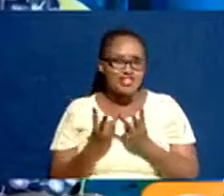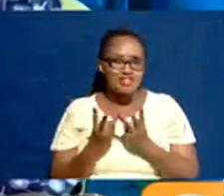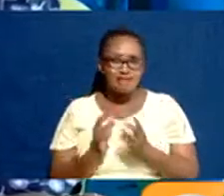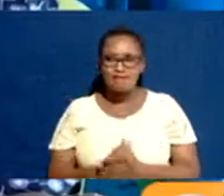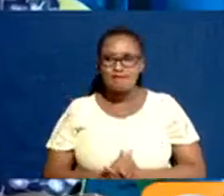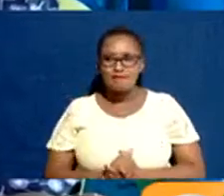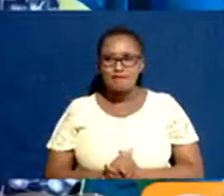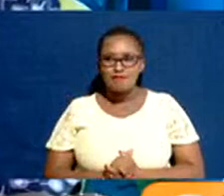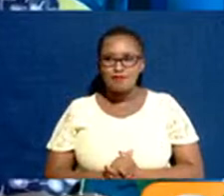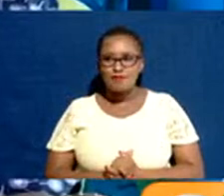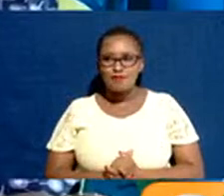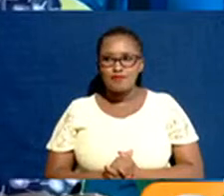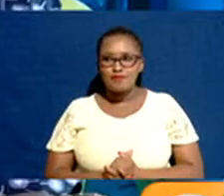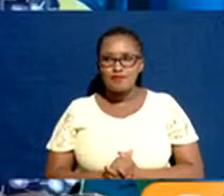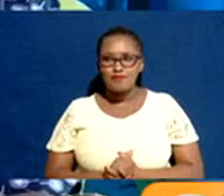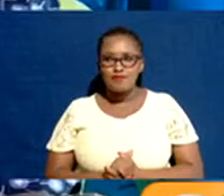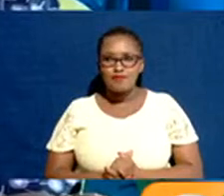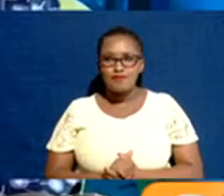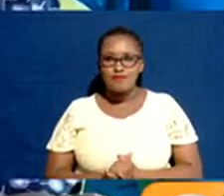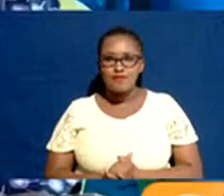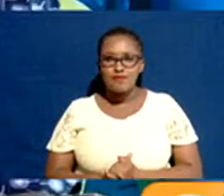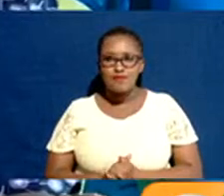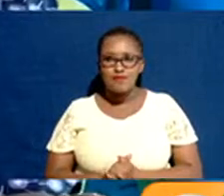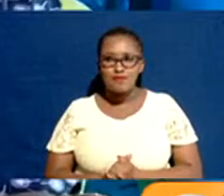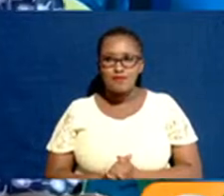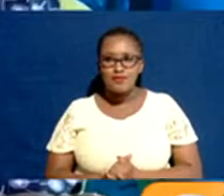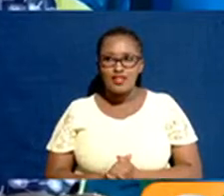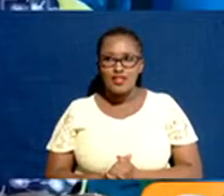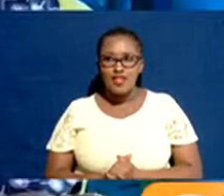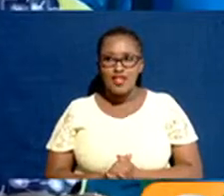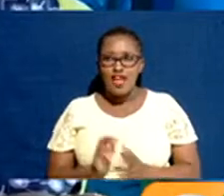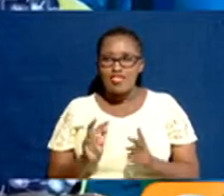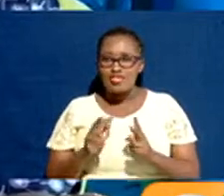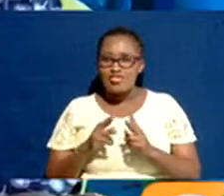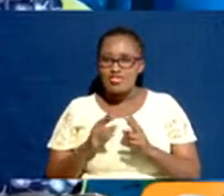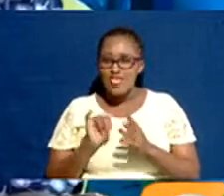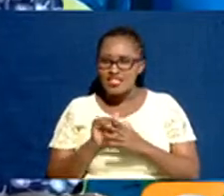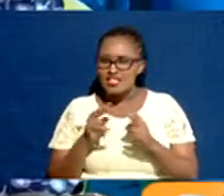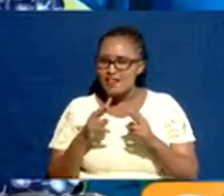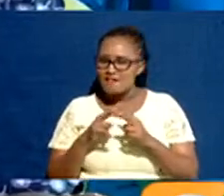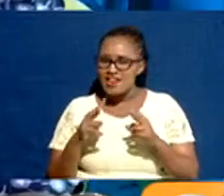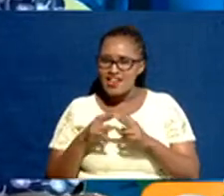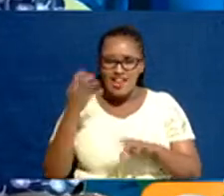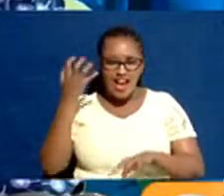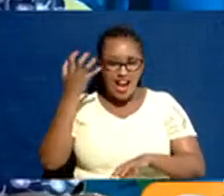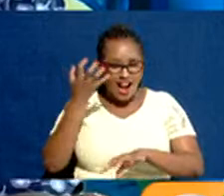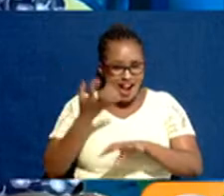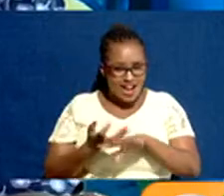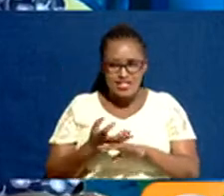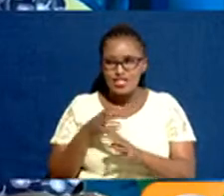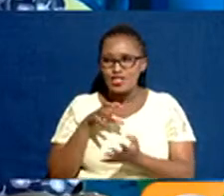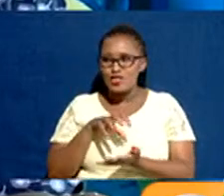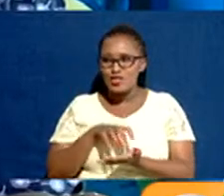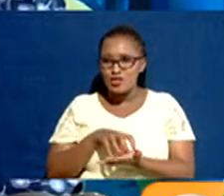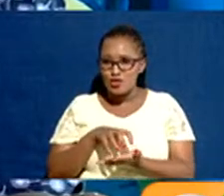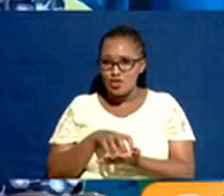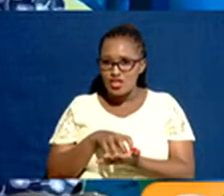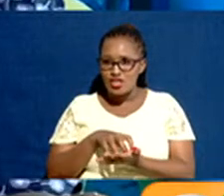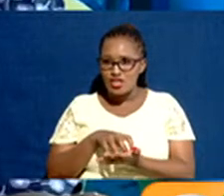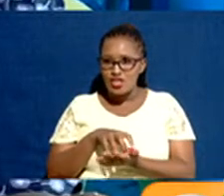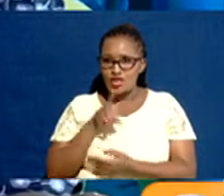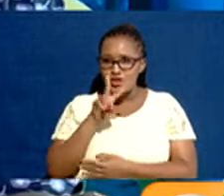Kenyans should wait? Listen, I'm just saying. It is a difficult situation. It is 2 months